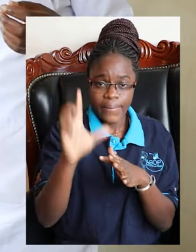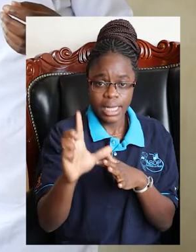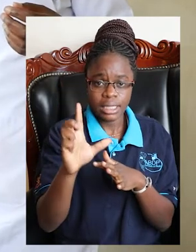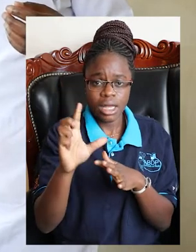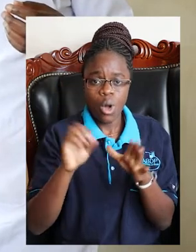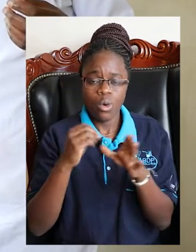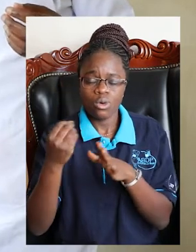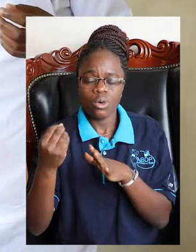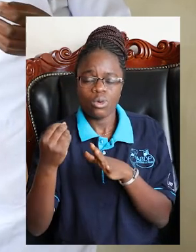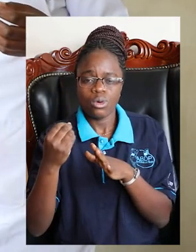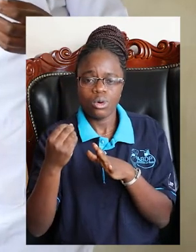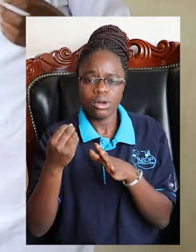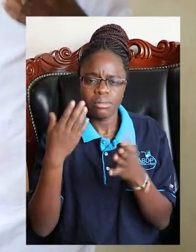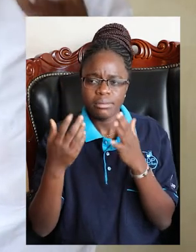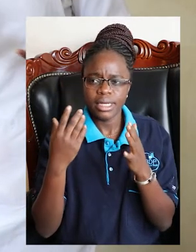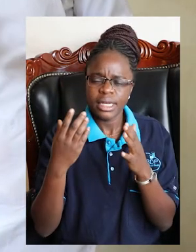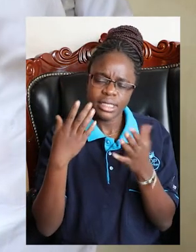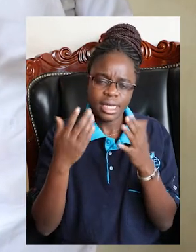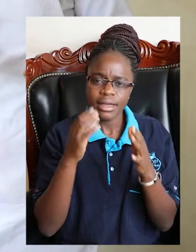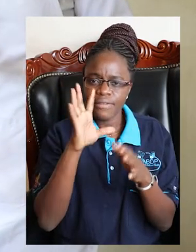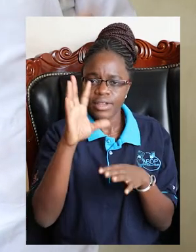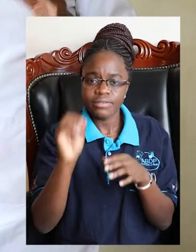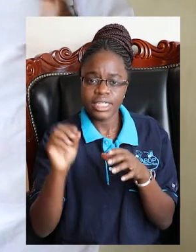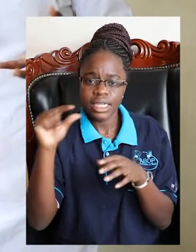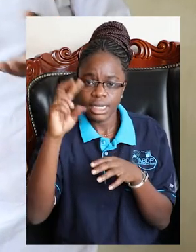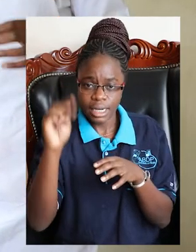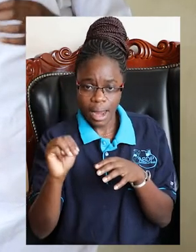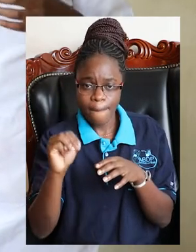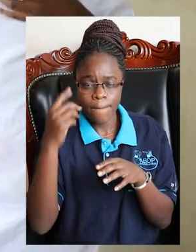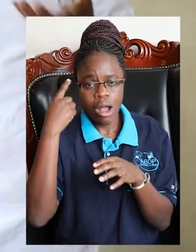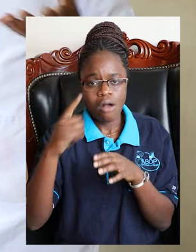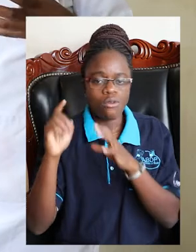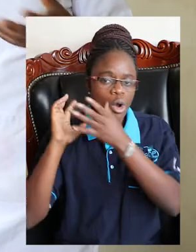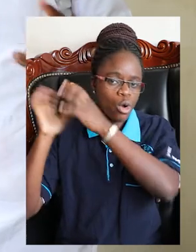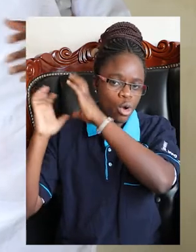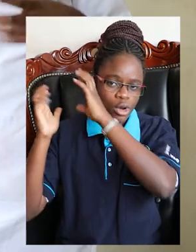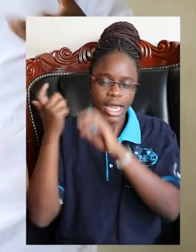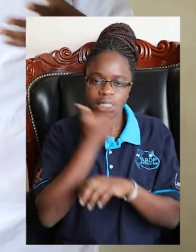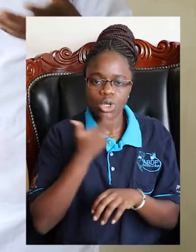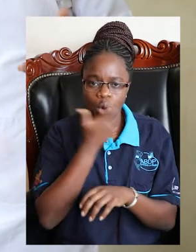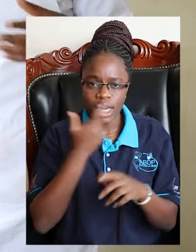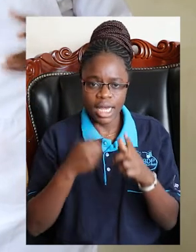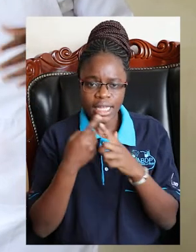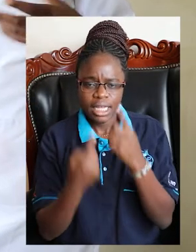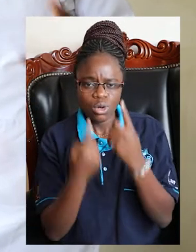50 mils of the coconut milk. So you add, and then you let it cook for like